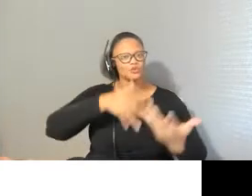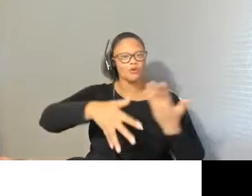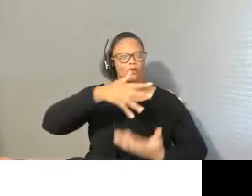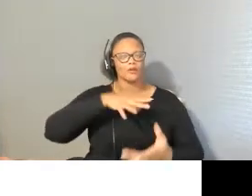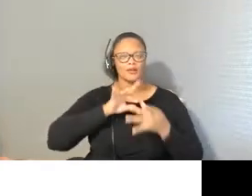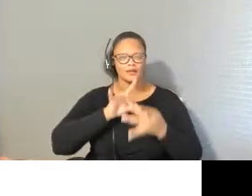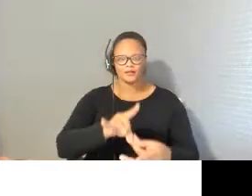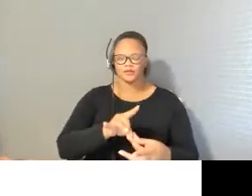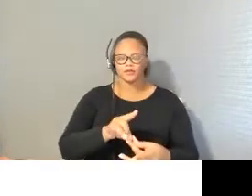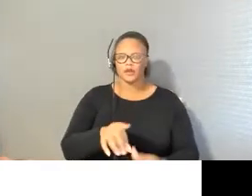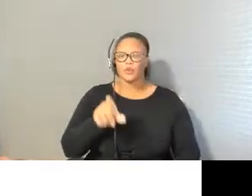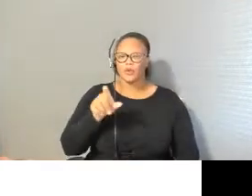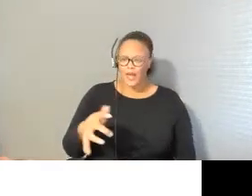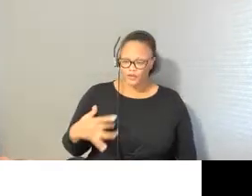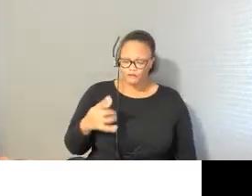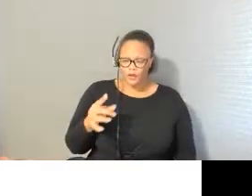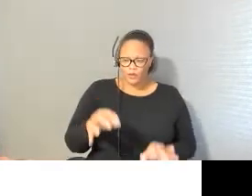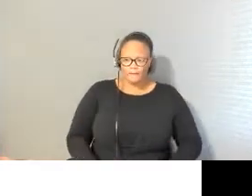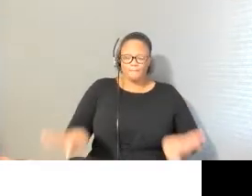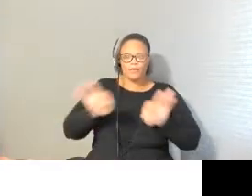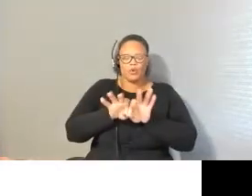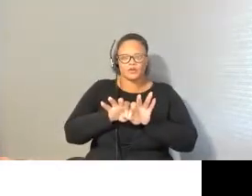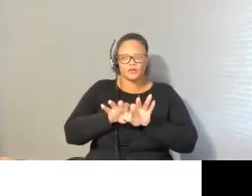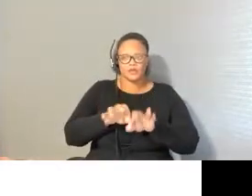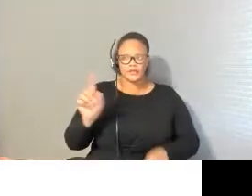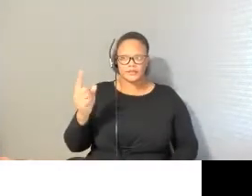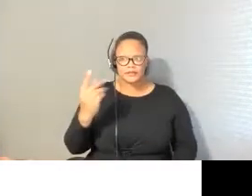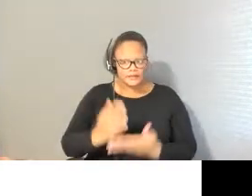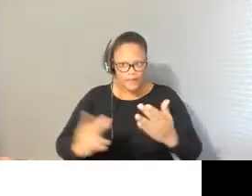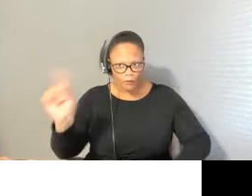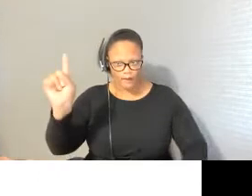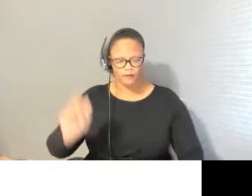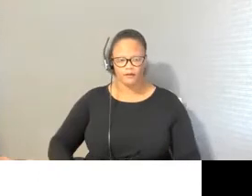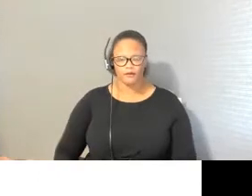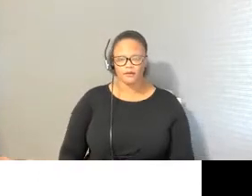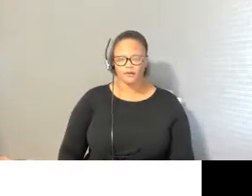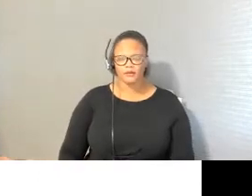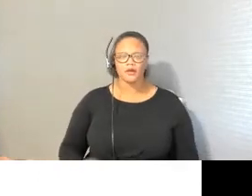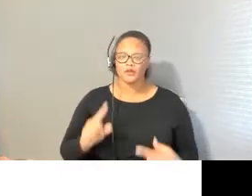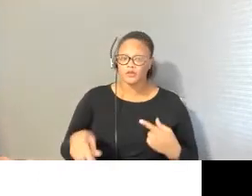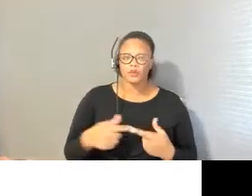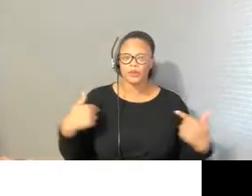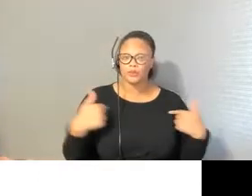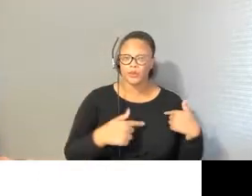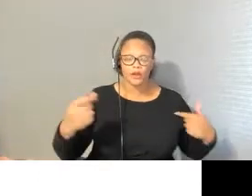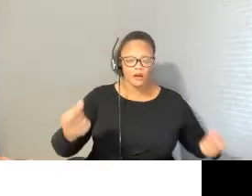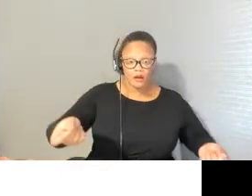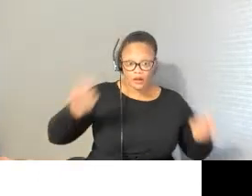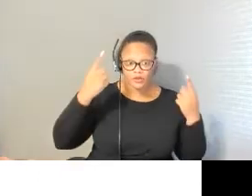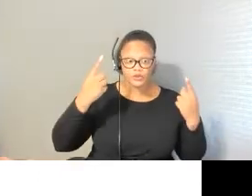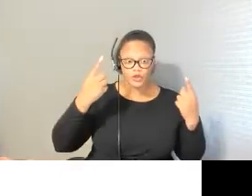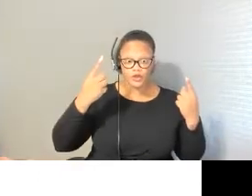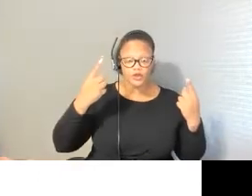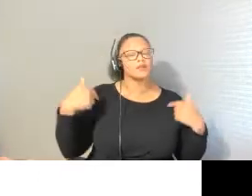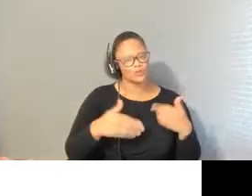be important somewhere. And so when we understood this, we did it